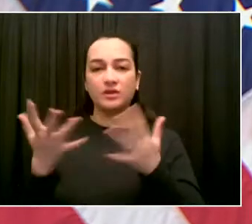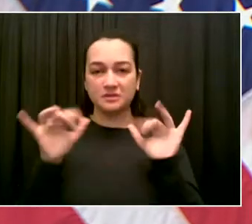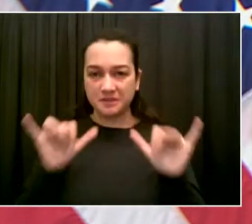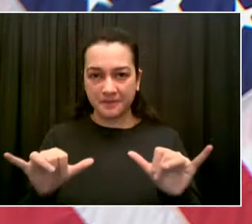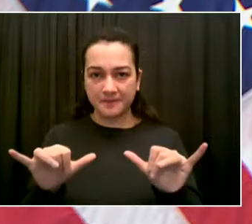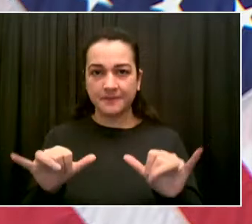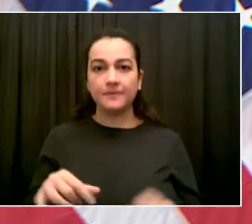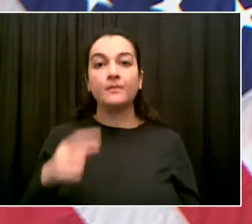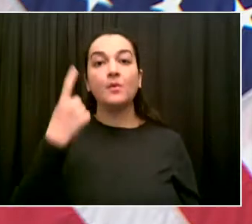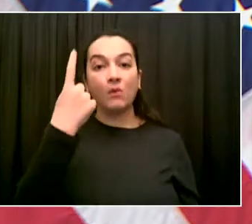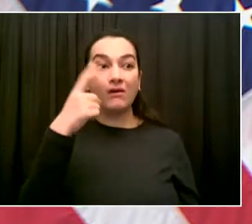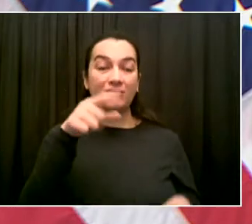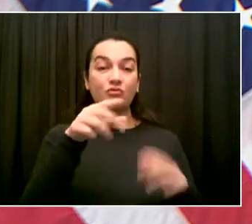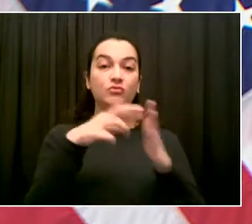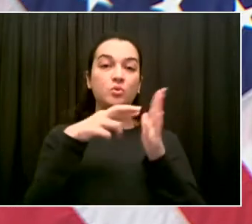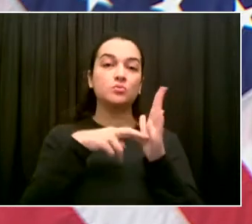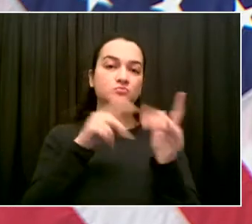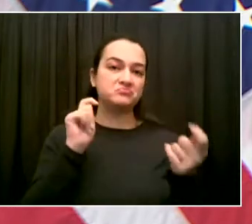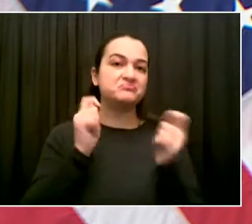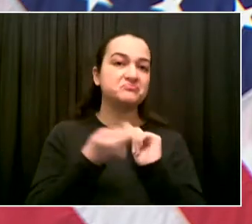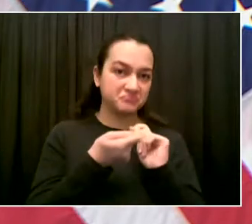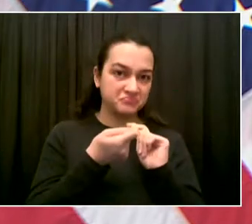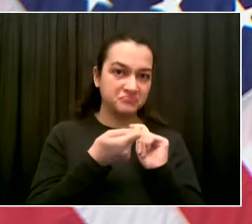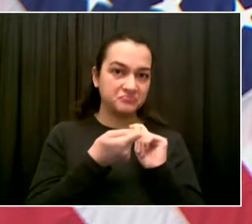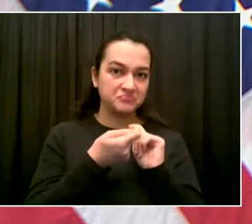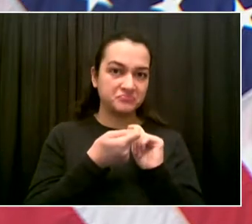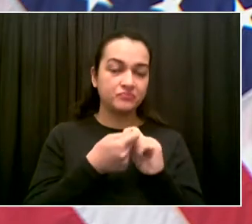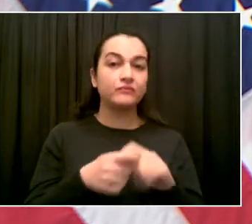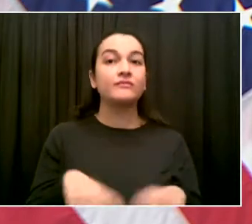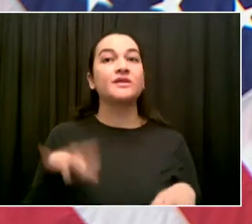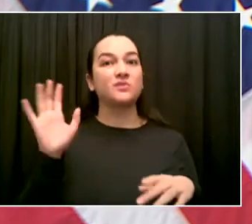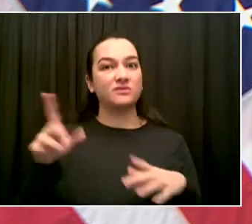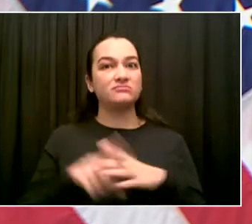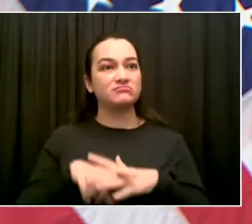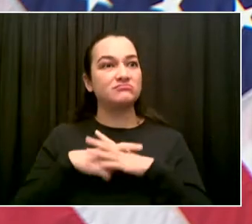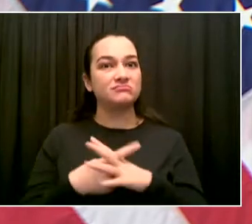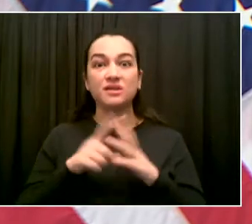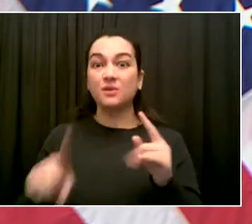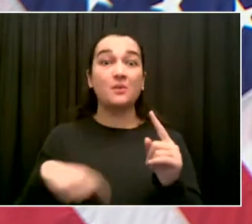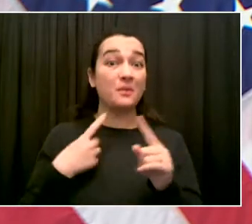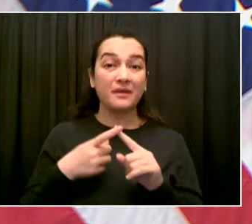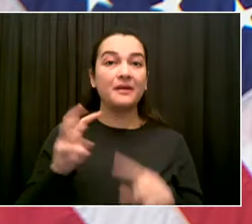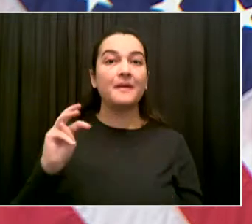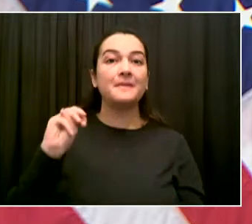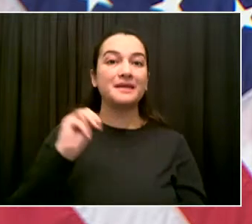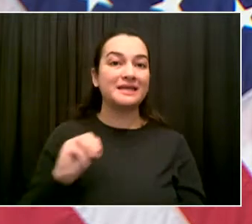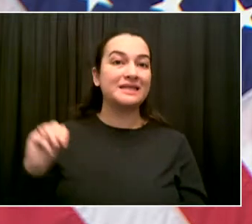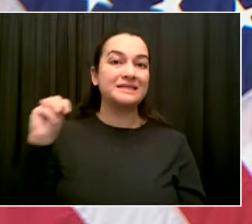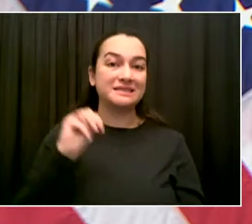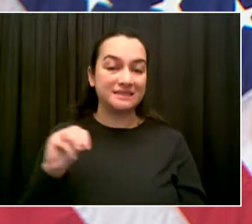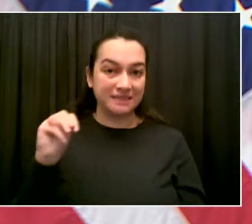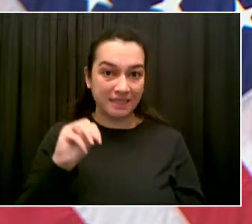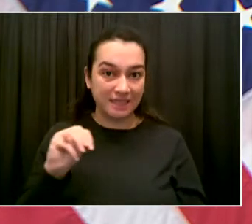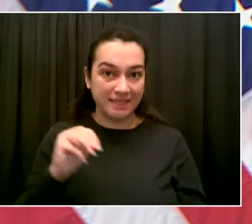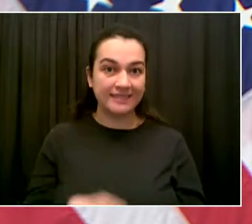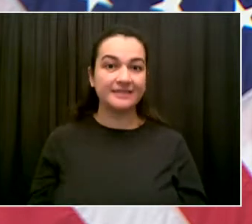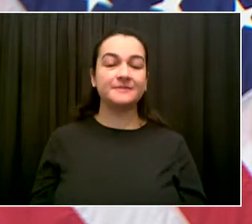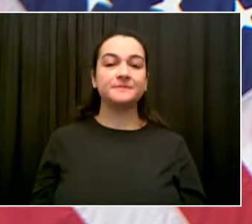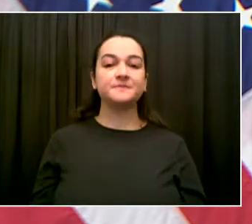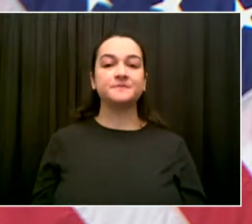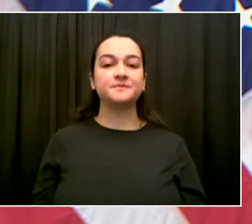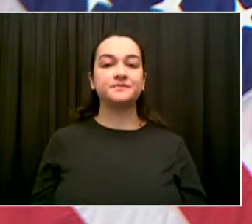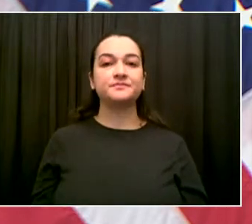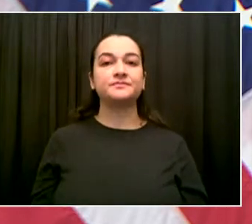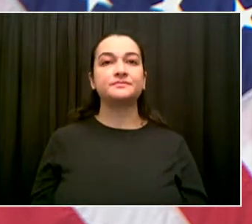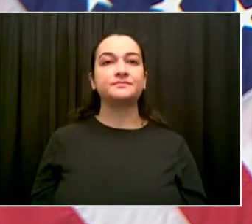we now have an added layer of protection, over 65,000 DOE employees vaccinated,